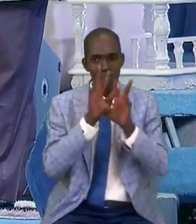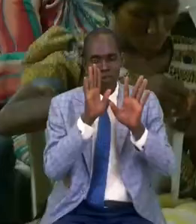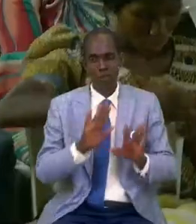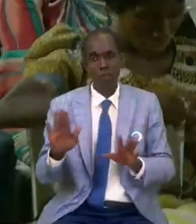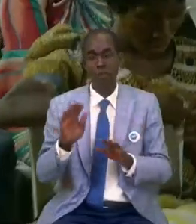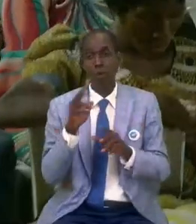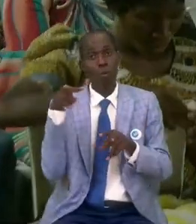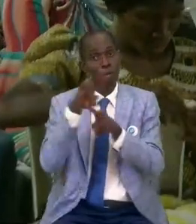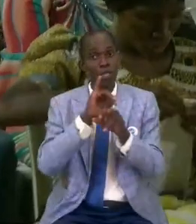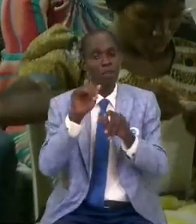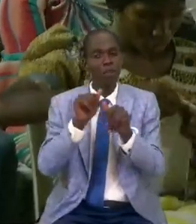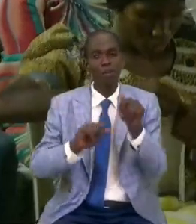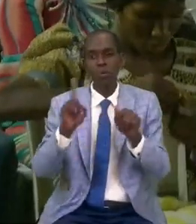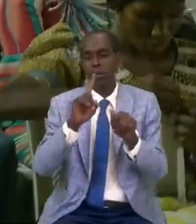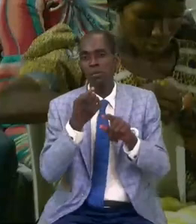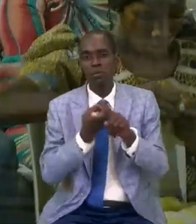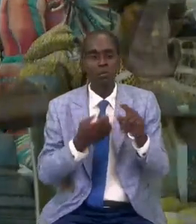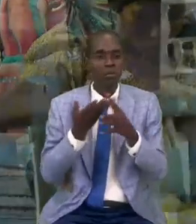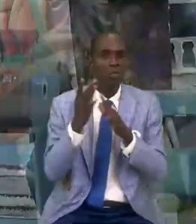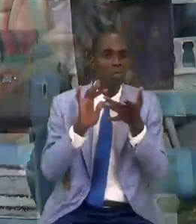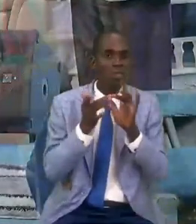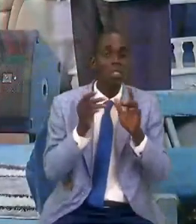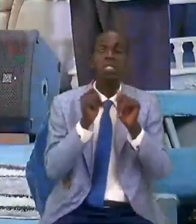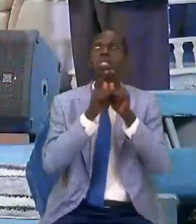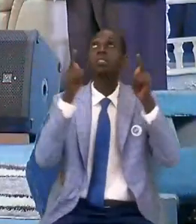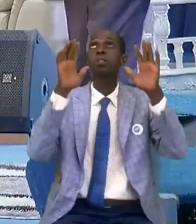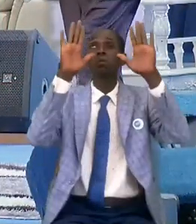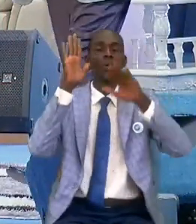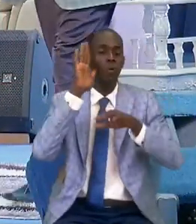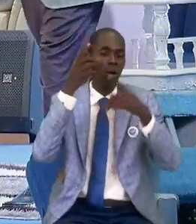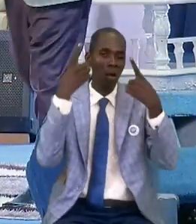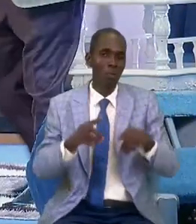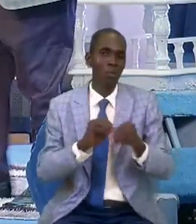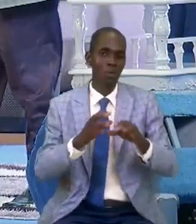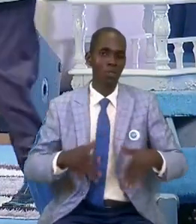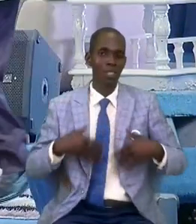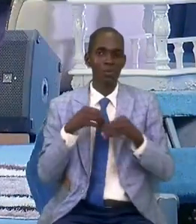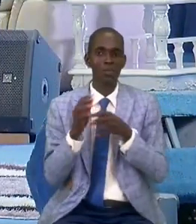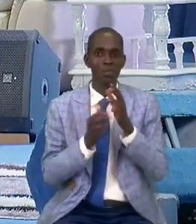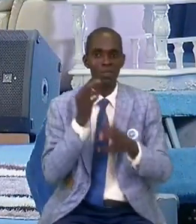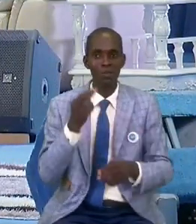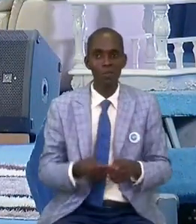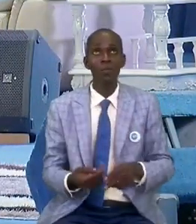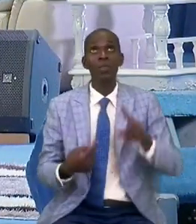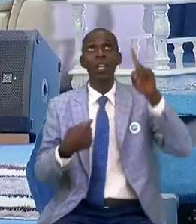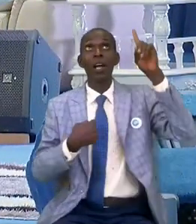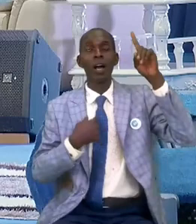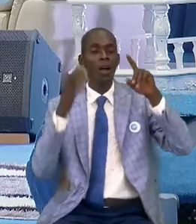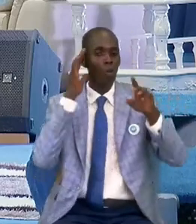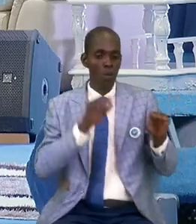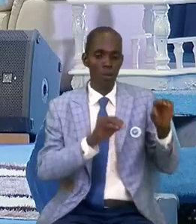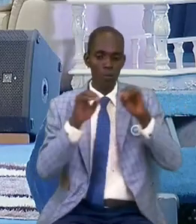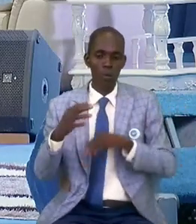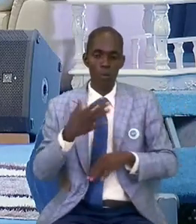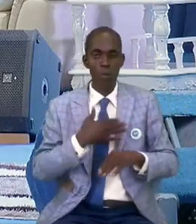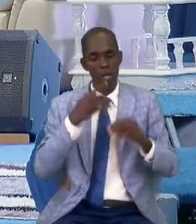take place. I will put my trust in him. And again, behold, I and